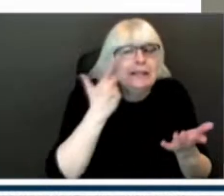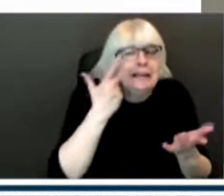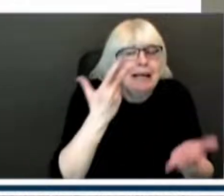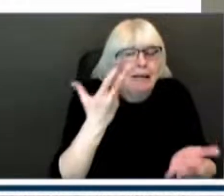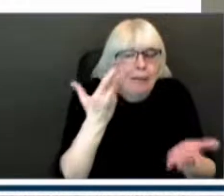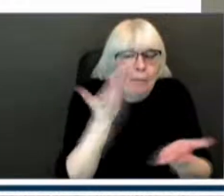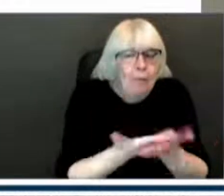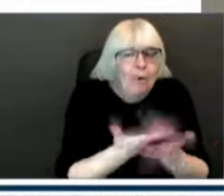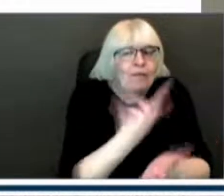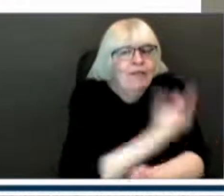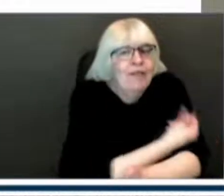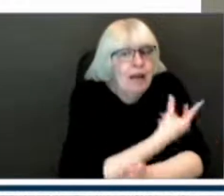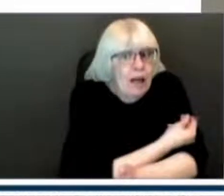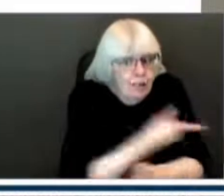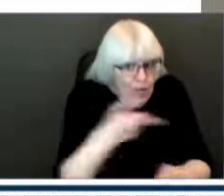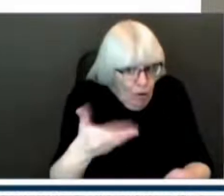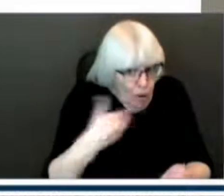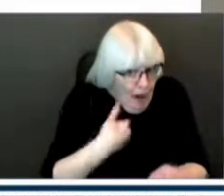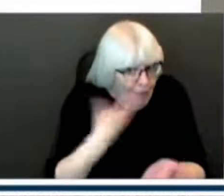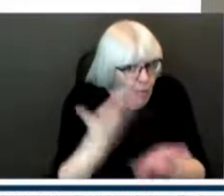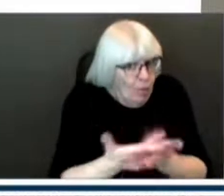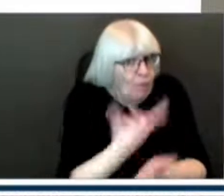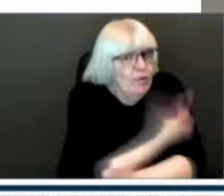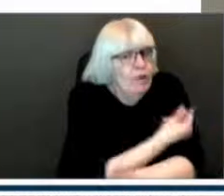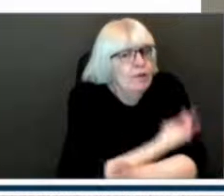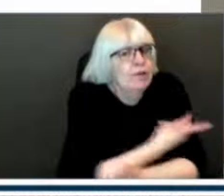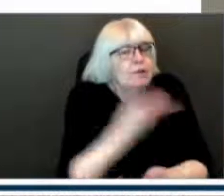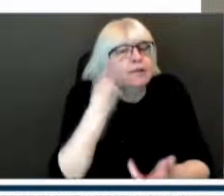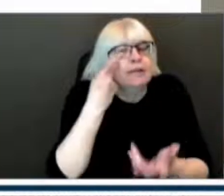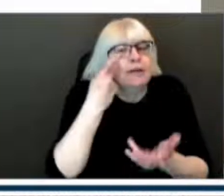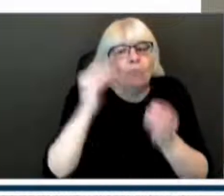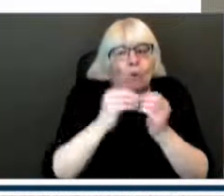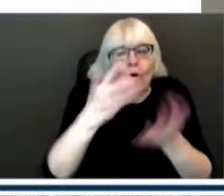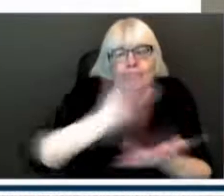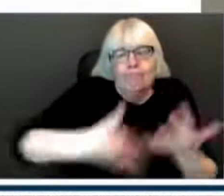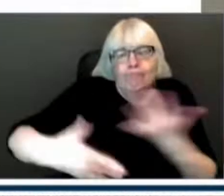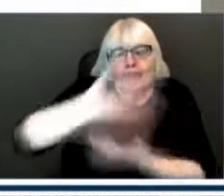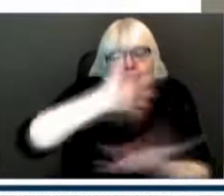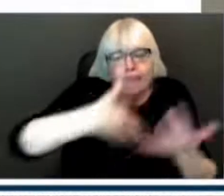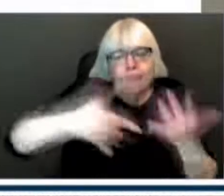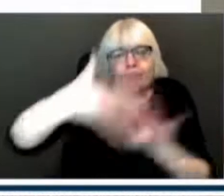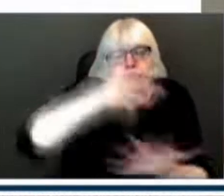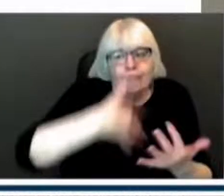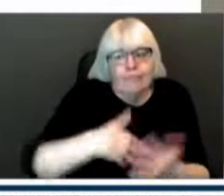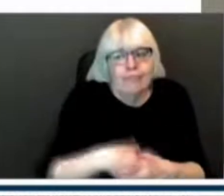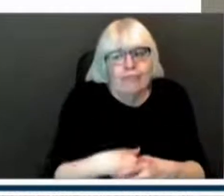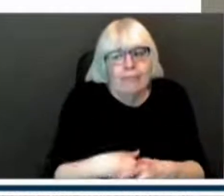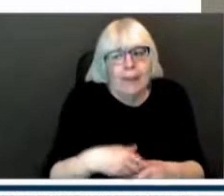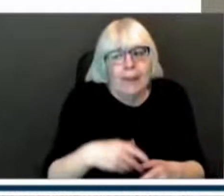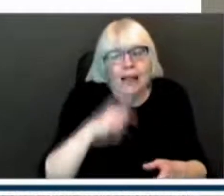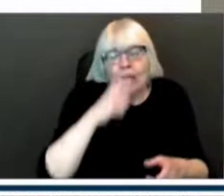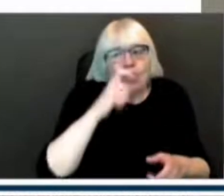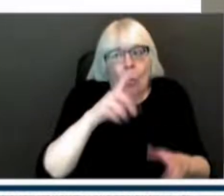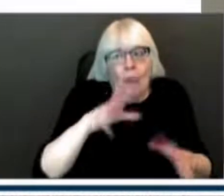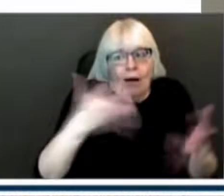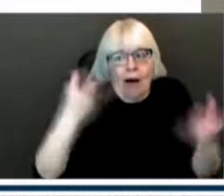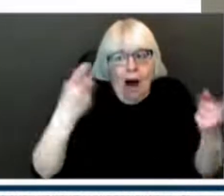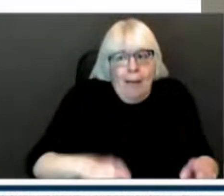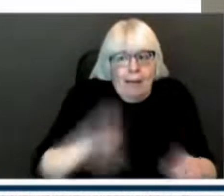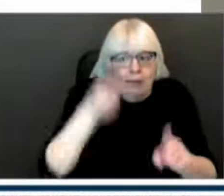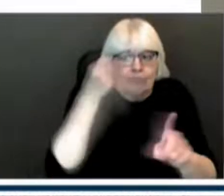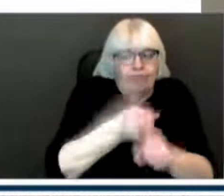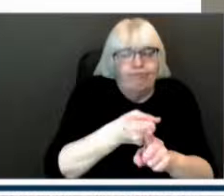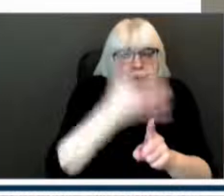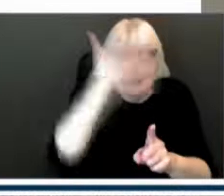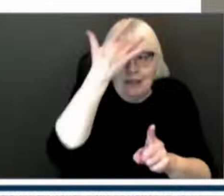of anybody from that gathering getting affected and getting severe illness and ending up in hospital. So keeping proof of vaccination